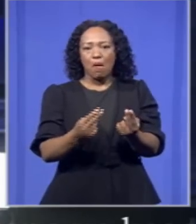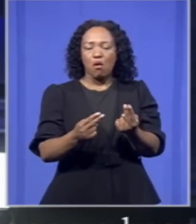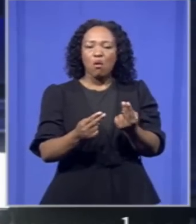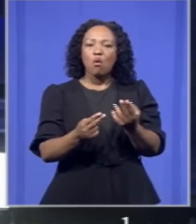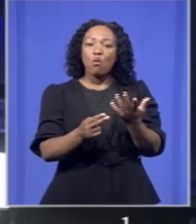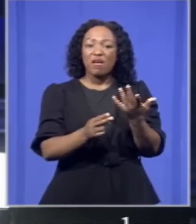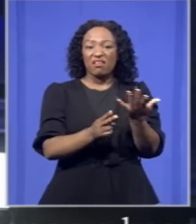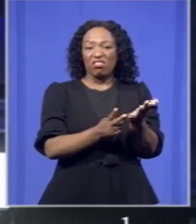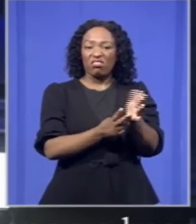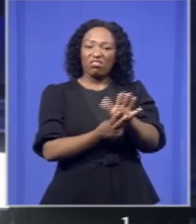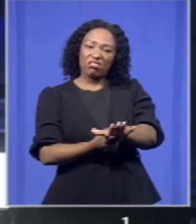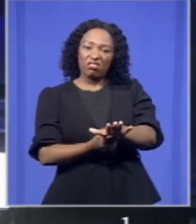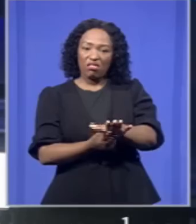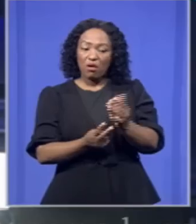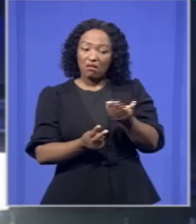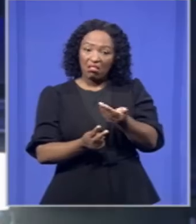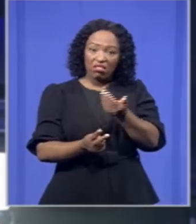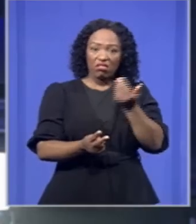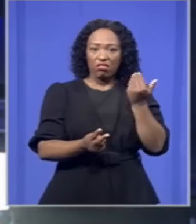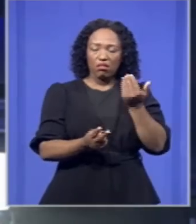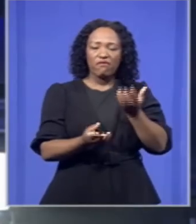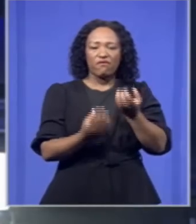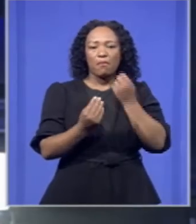fa tlase ga matlakala.